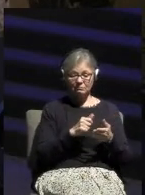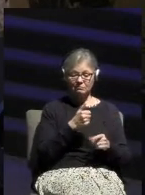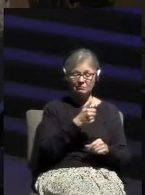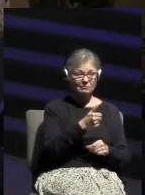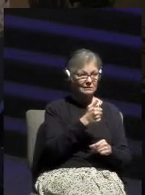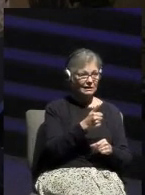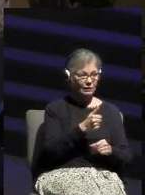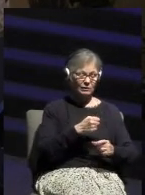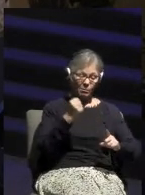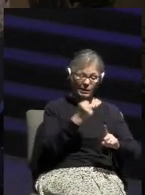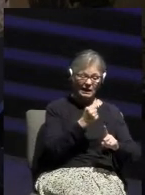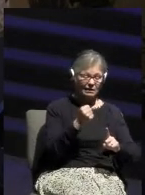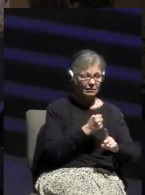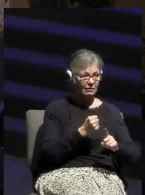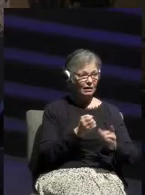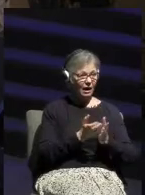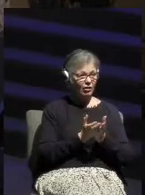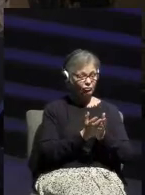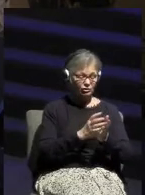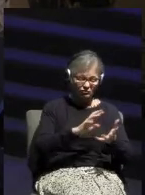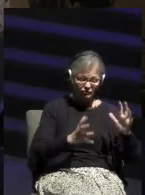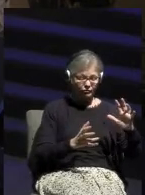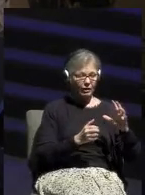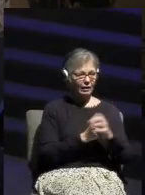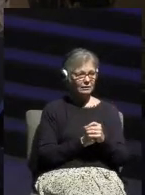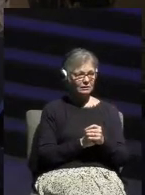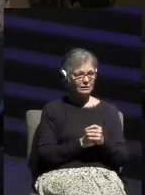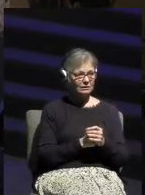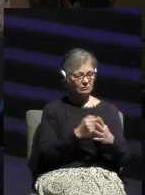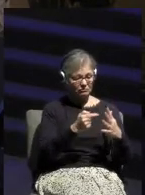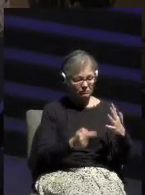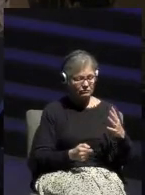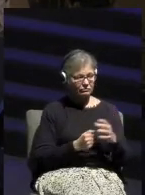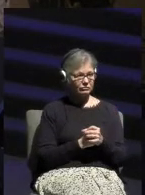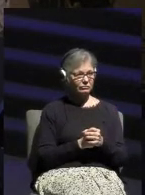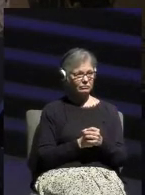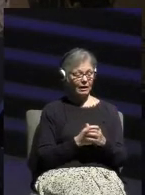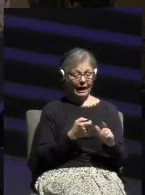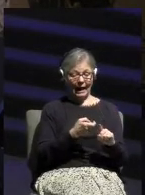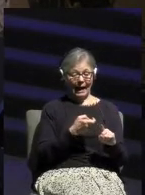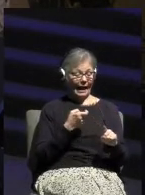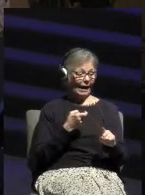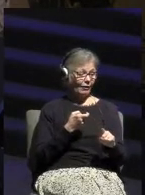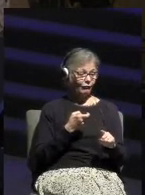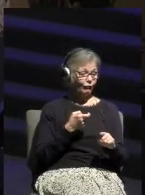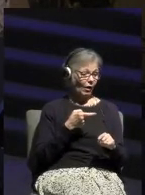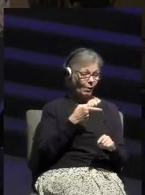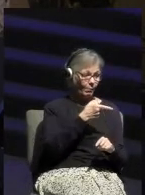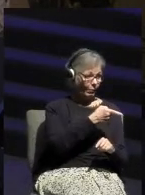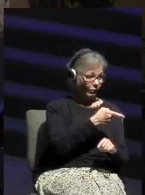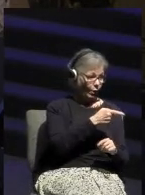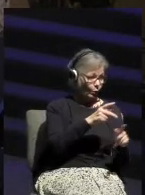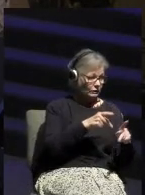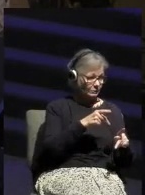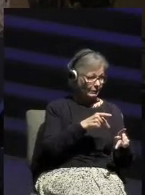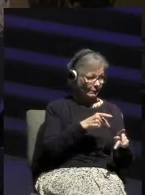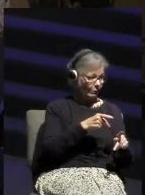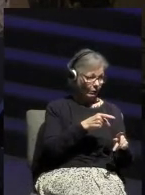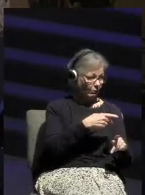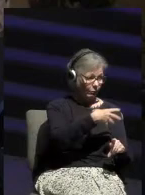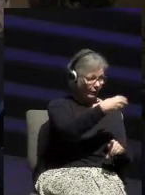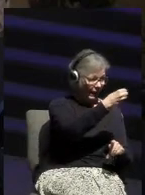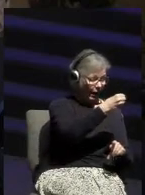was beaten, and he was, I mean, just on and on and on. And he said not only was it from those that without, but it was from those from within too.